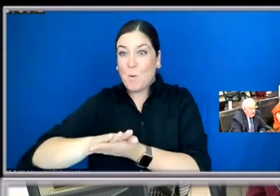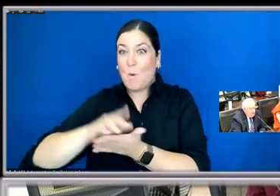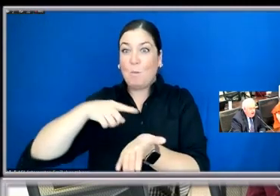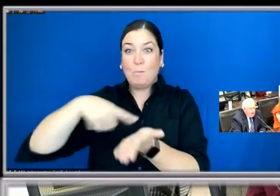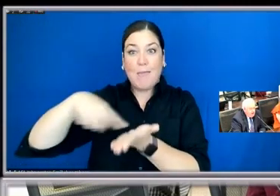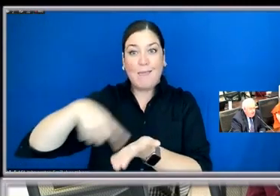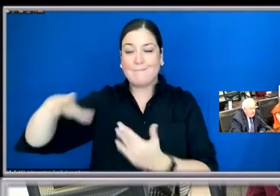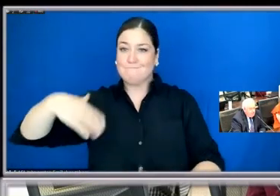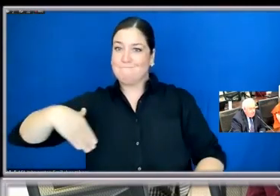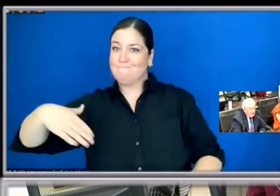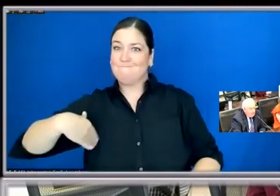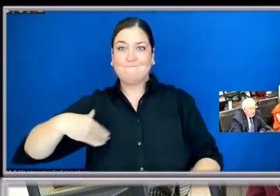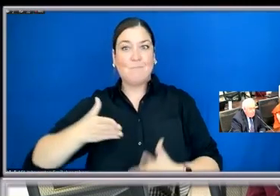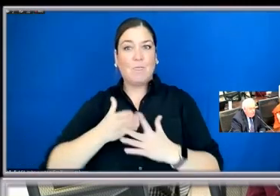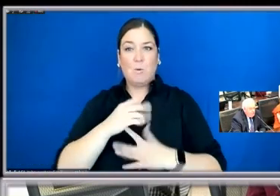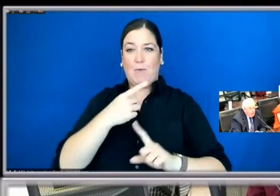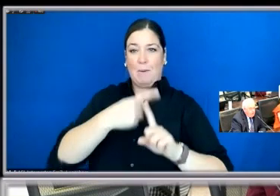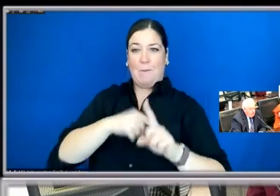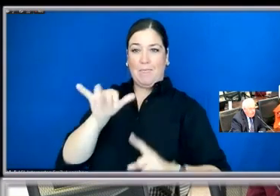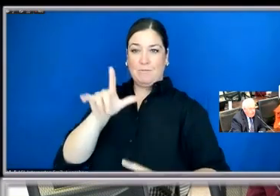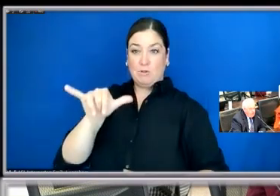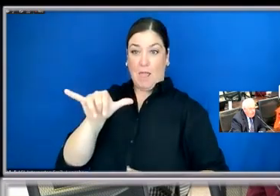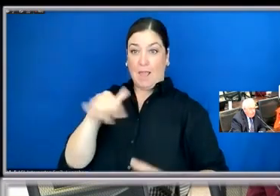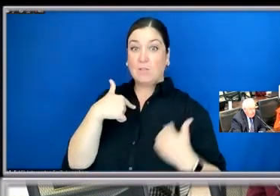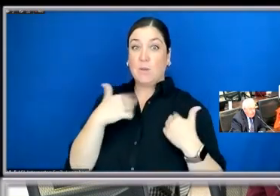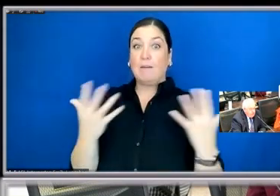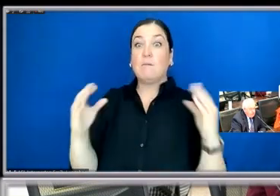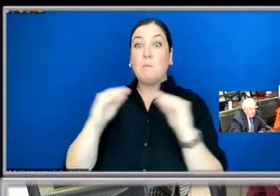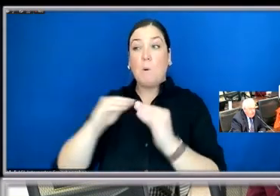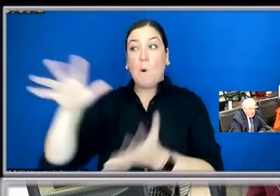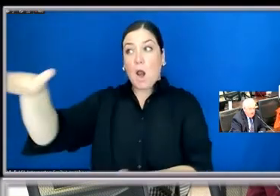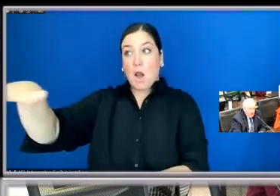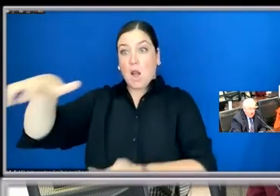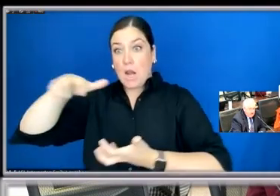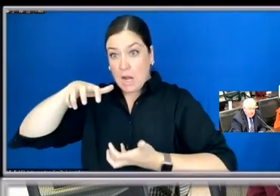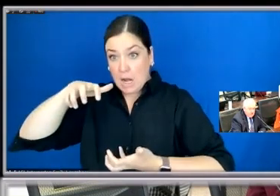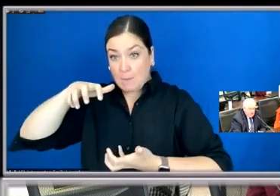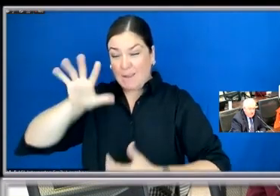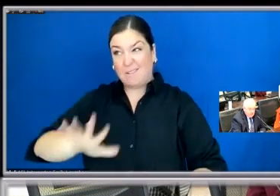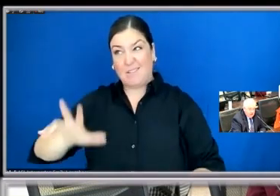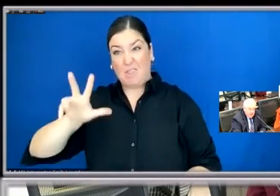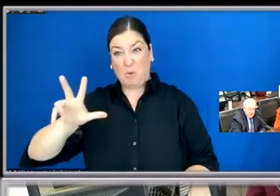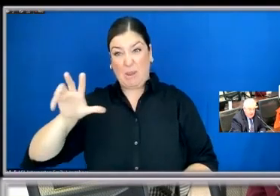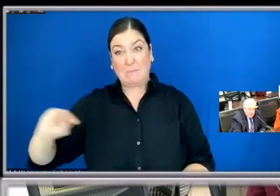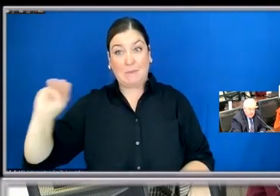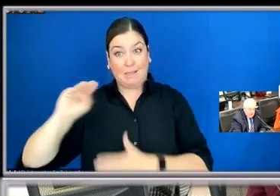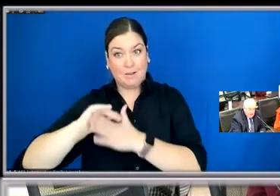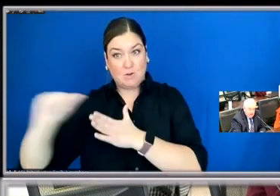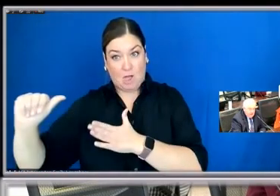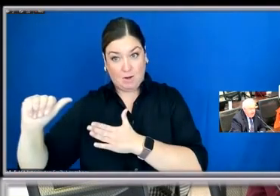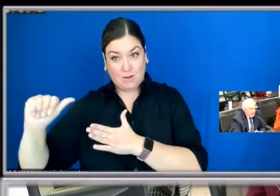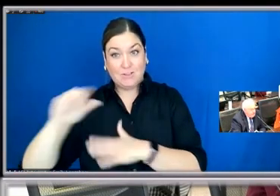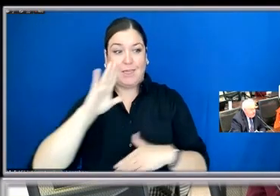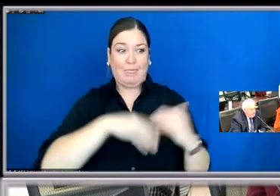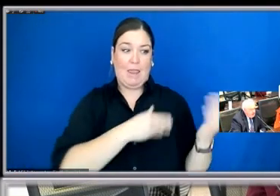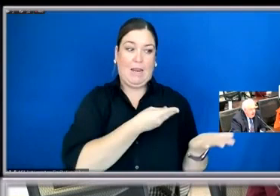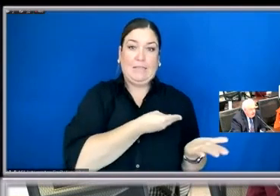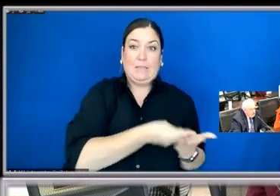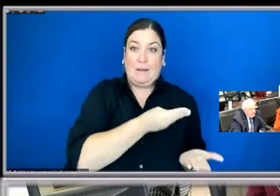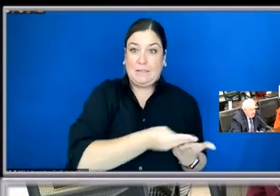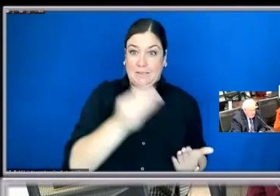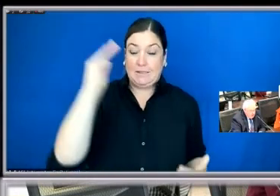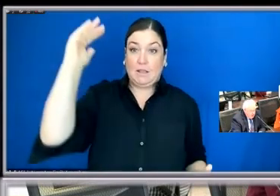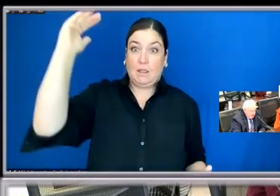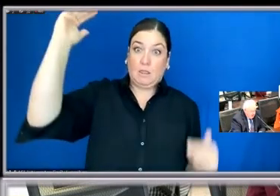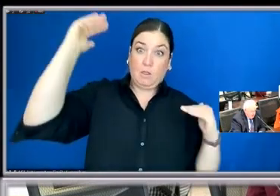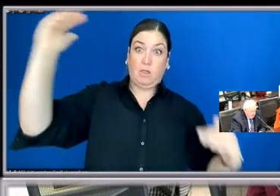month of July, so we've got more revenues by about $3 million than we do expenses. That's going to